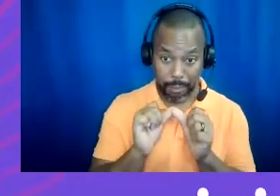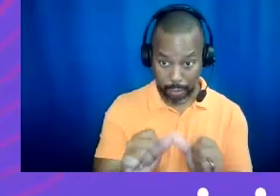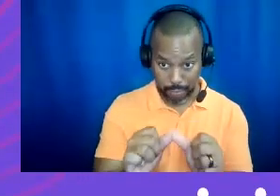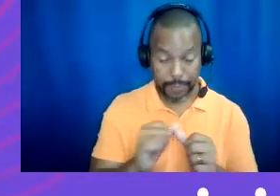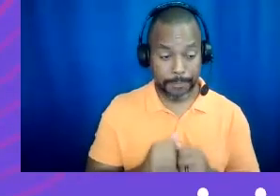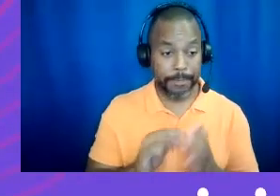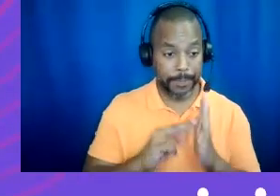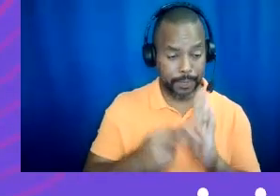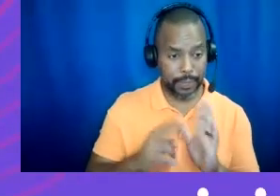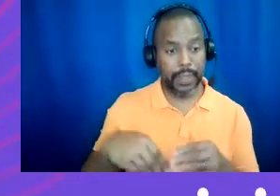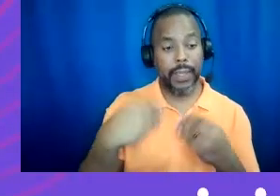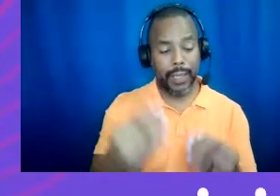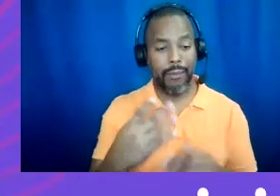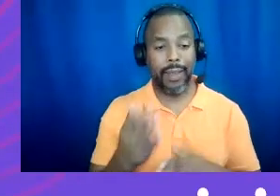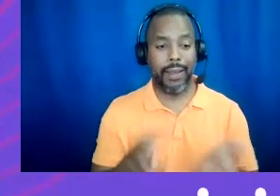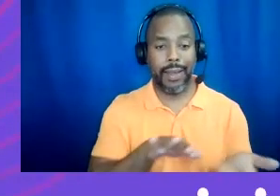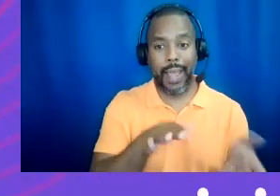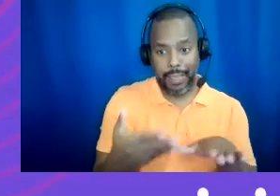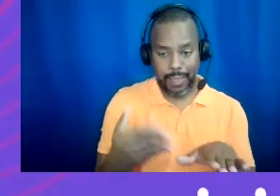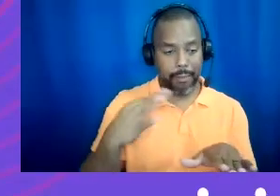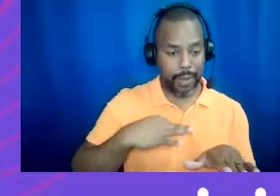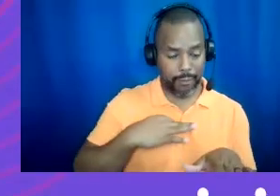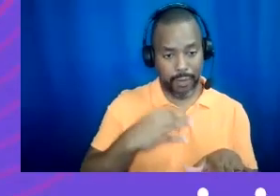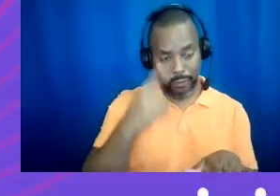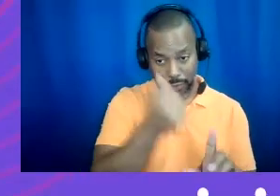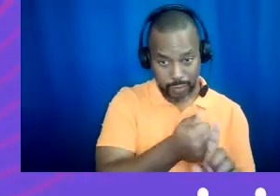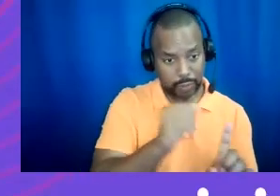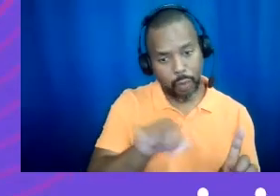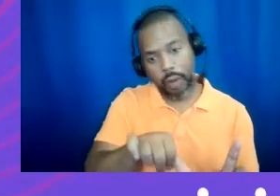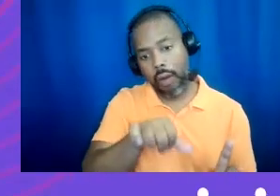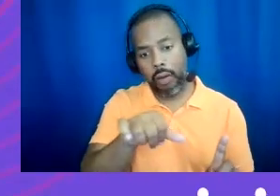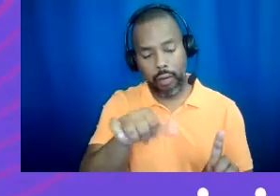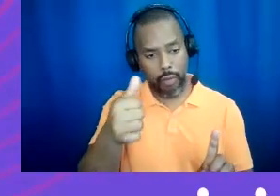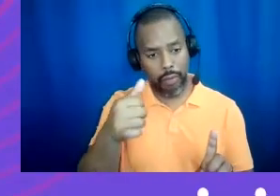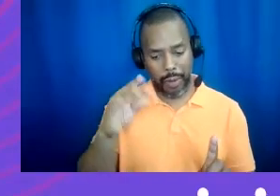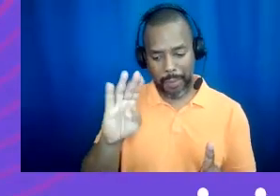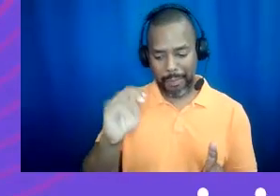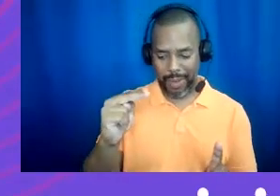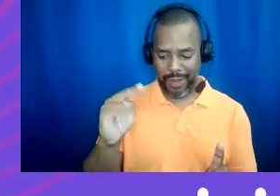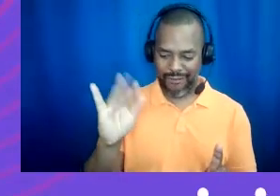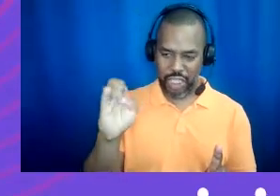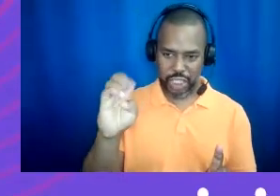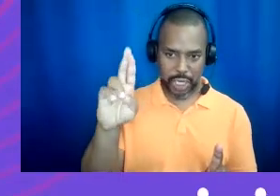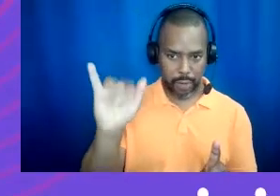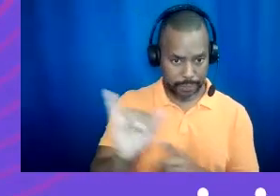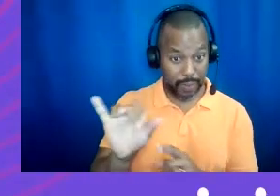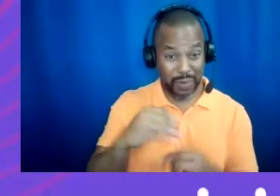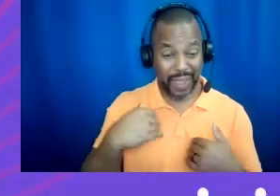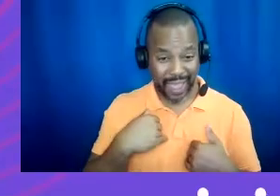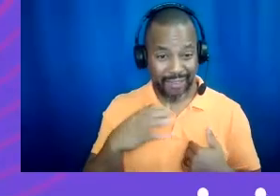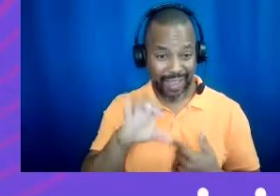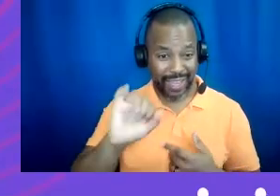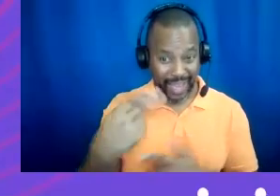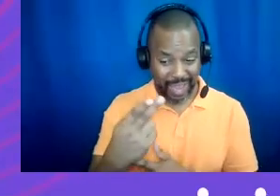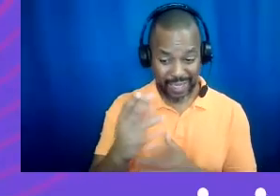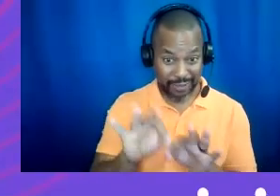provides a death benefit to you and your beneficiaries should you pass away. It also has a cash value component that can grow over